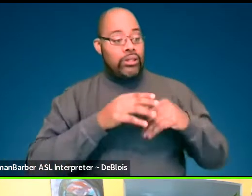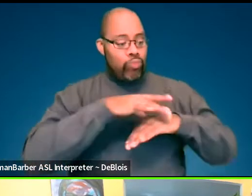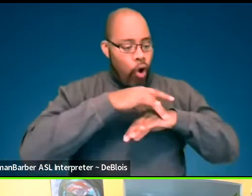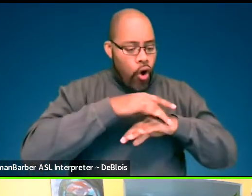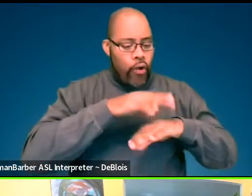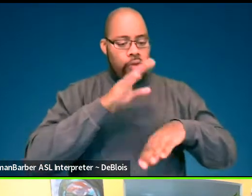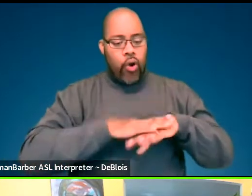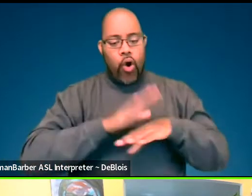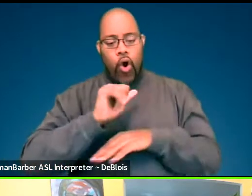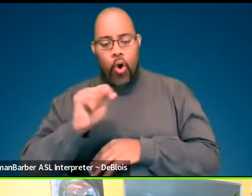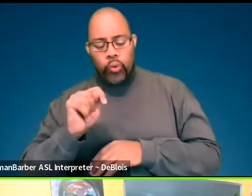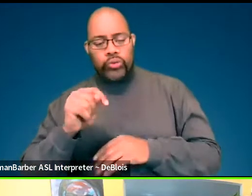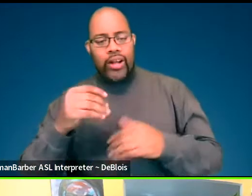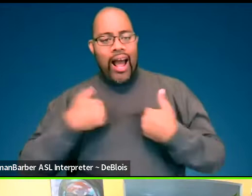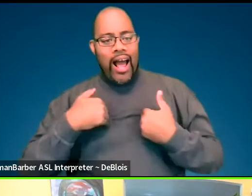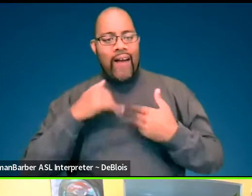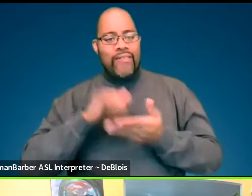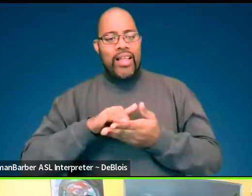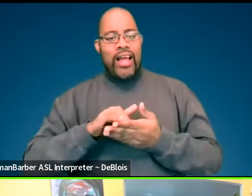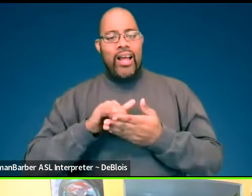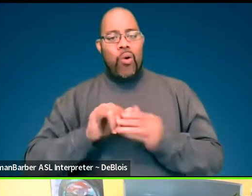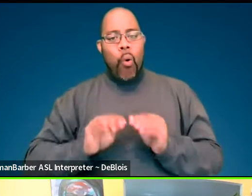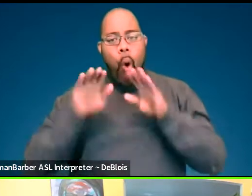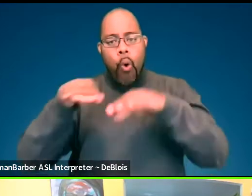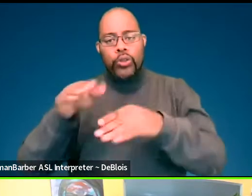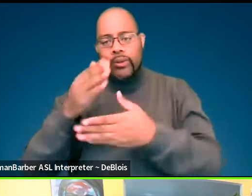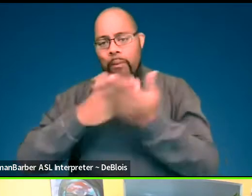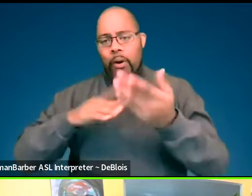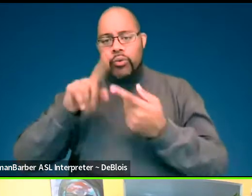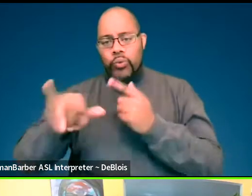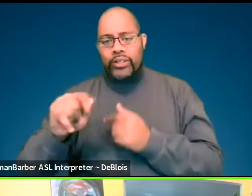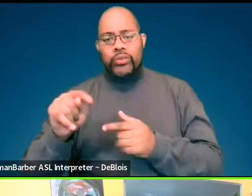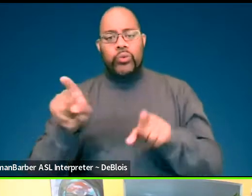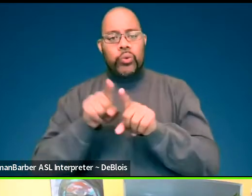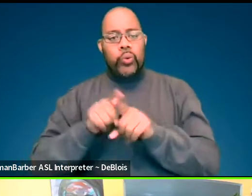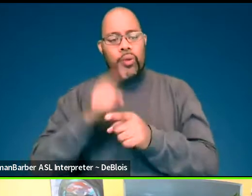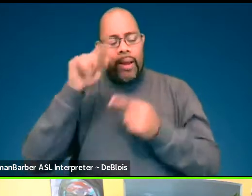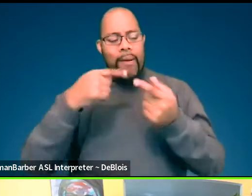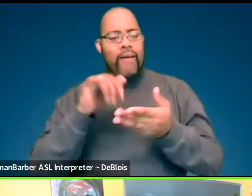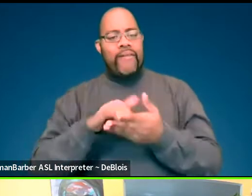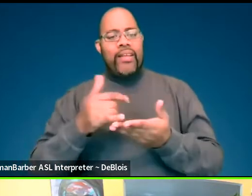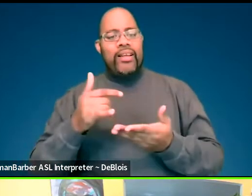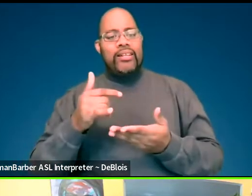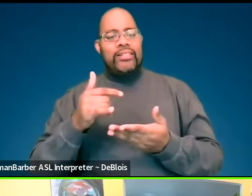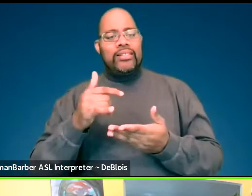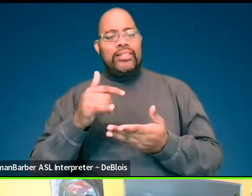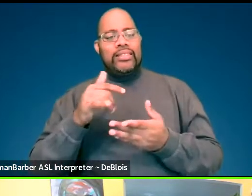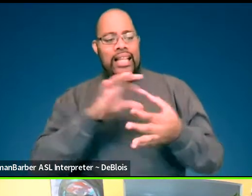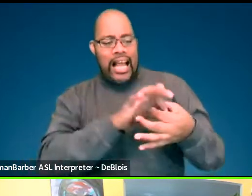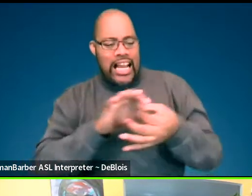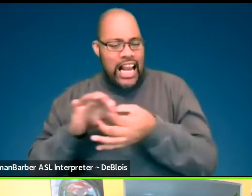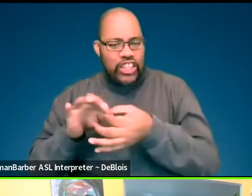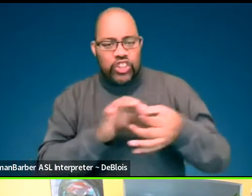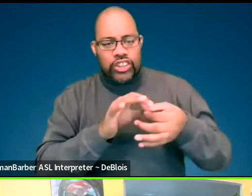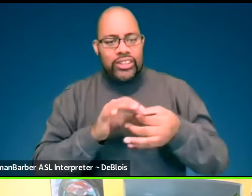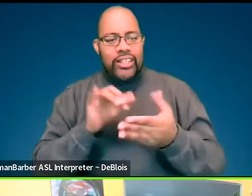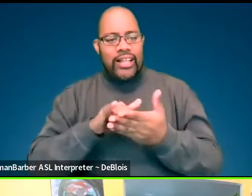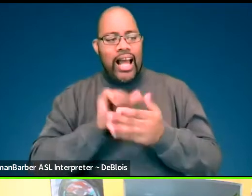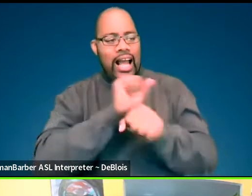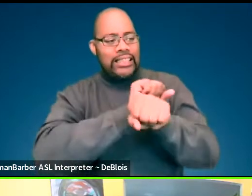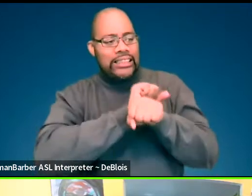on the coast, so it has this maritime component to it, thinking about the sort of ecological connections that